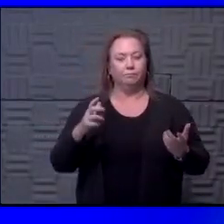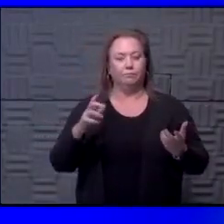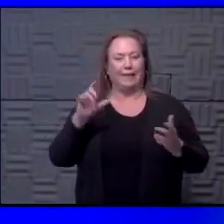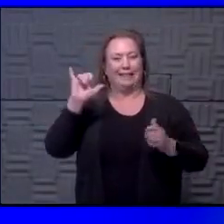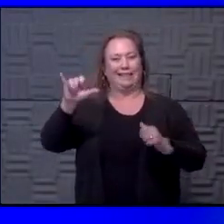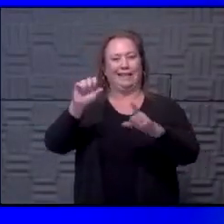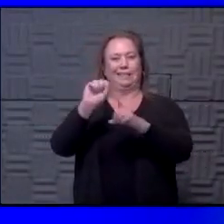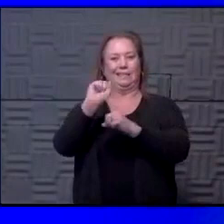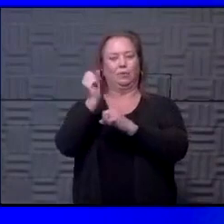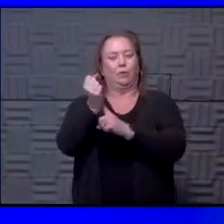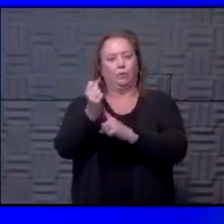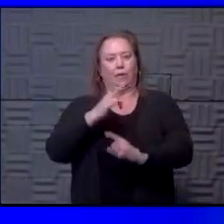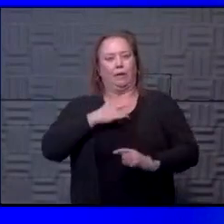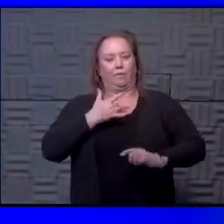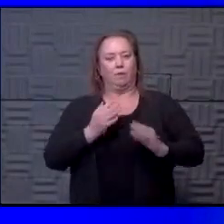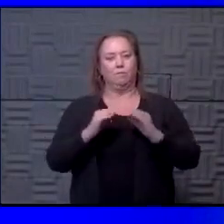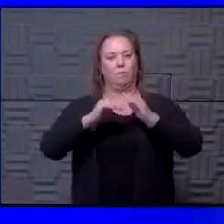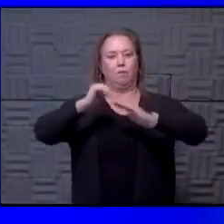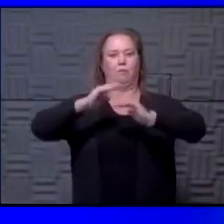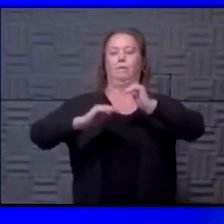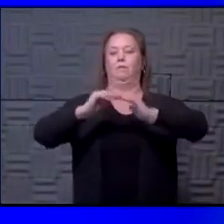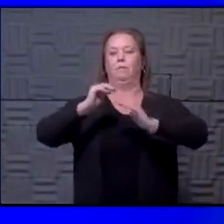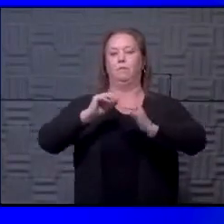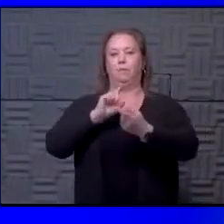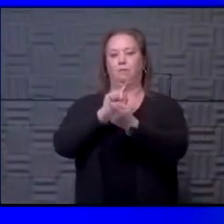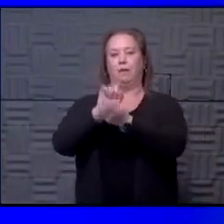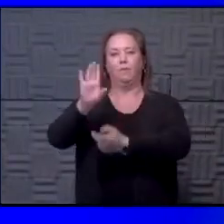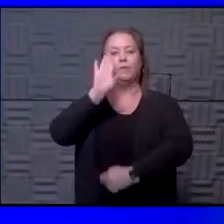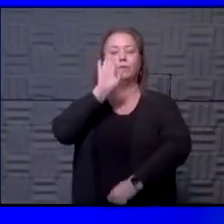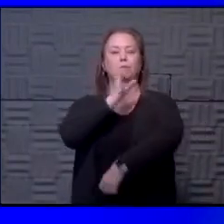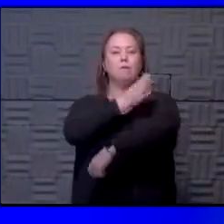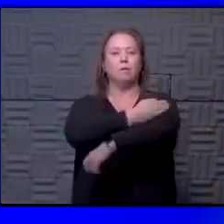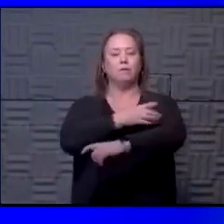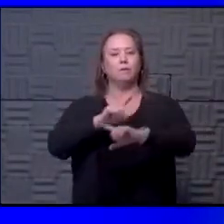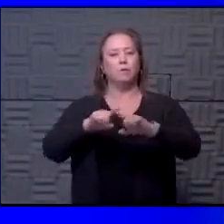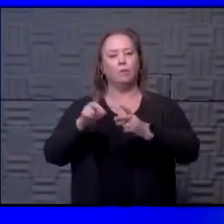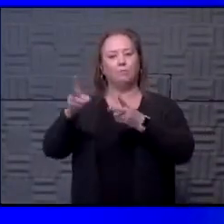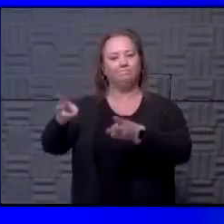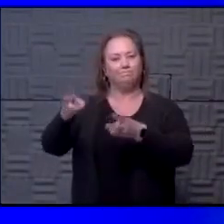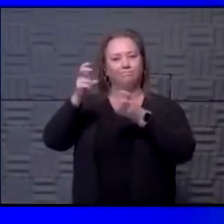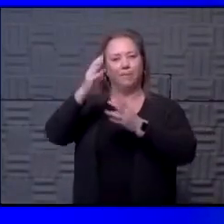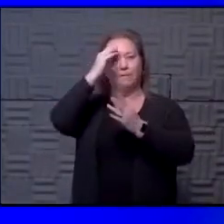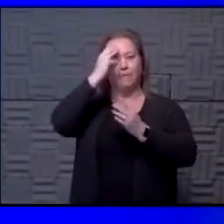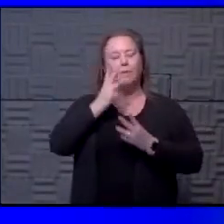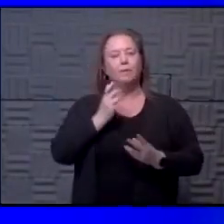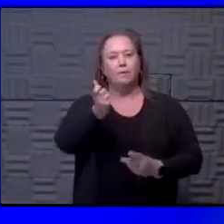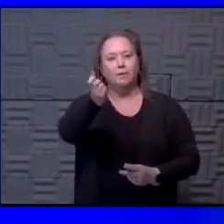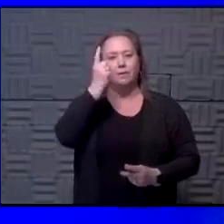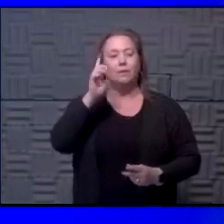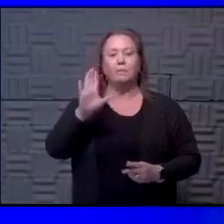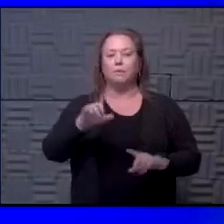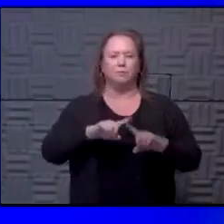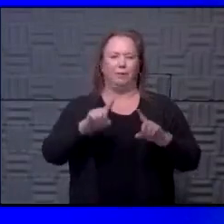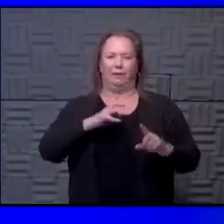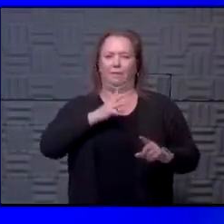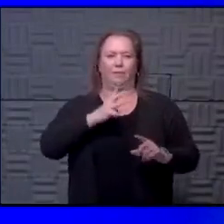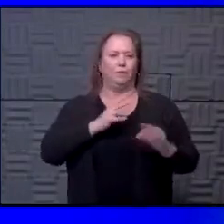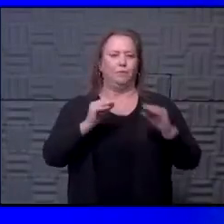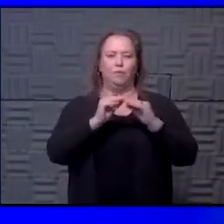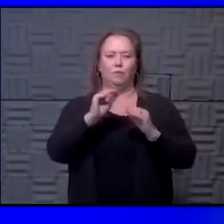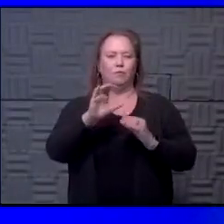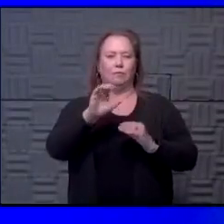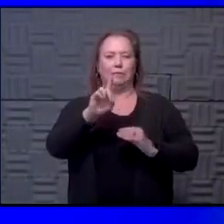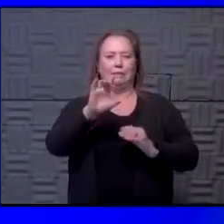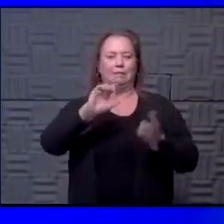said in that situation, he would feel comfortable. So just kind of take all of that information in. But officially, there's really no change in guidance.